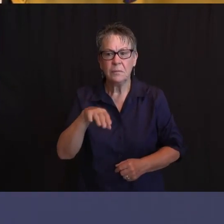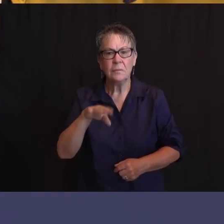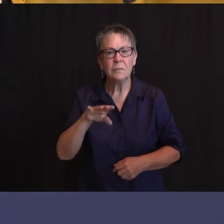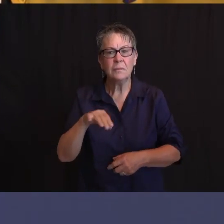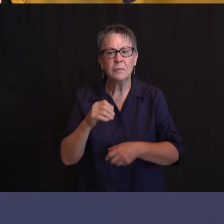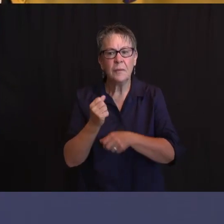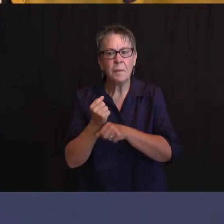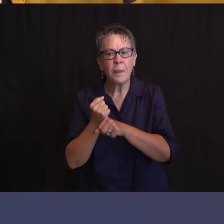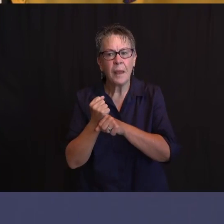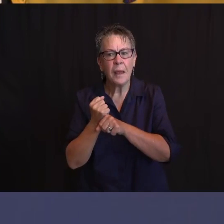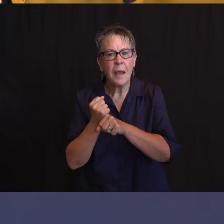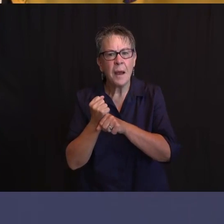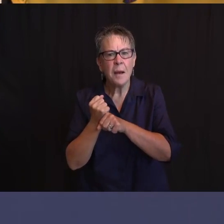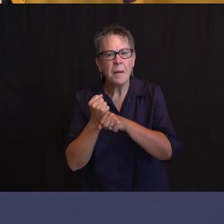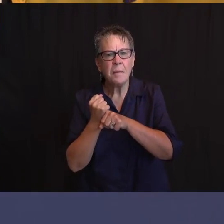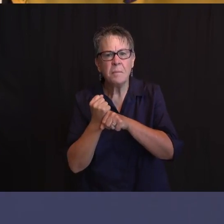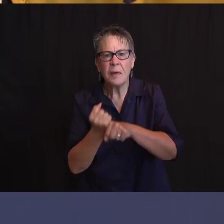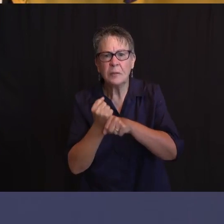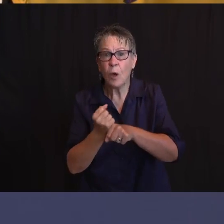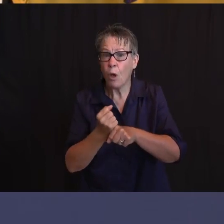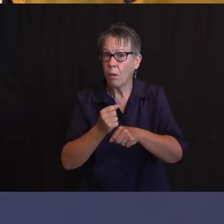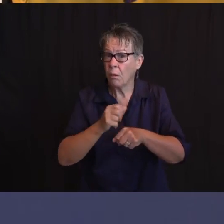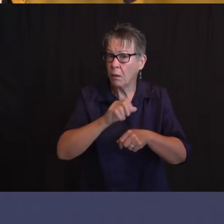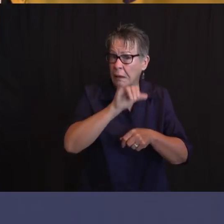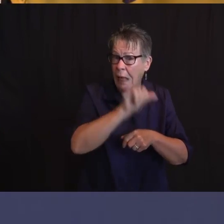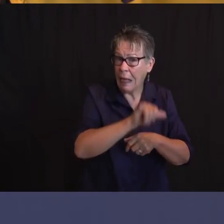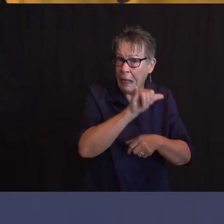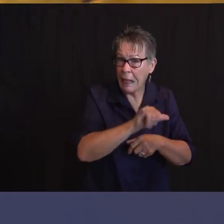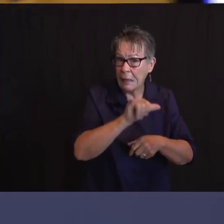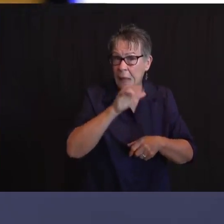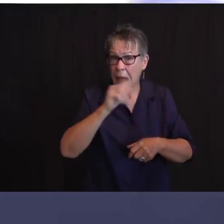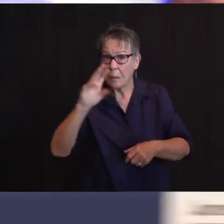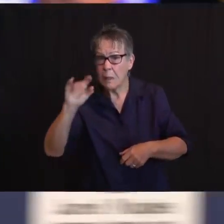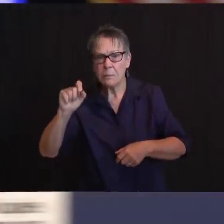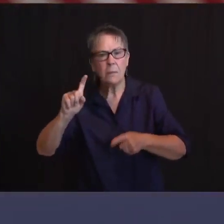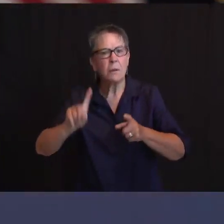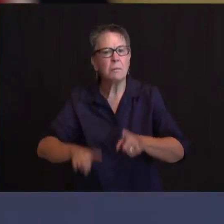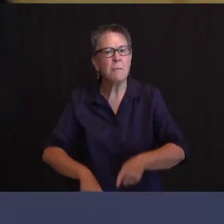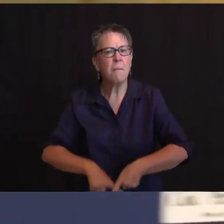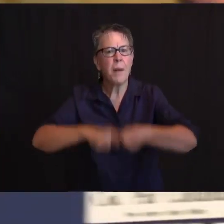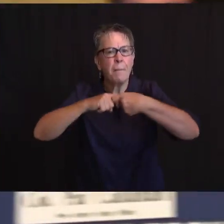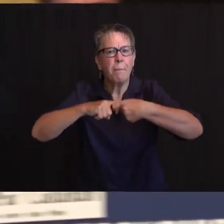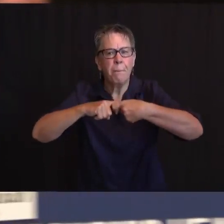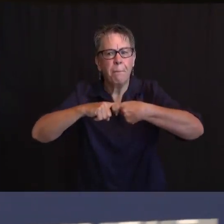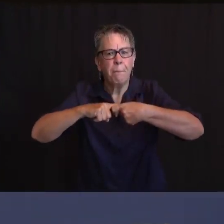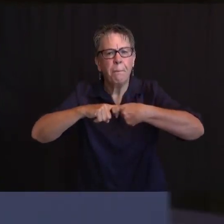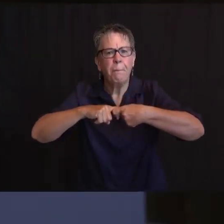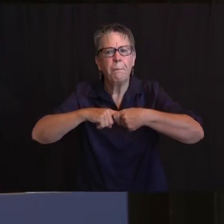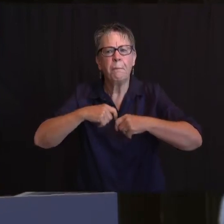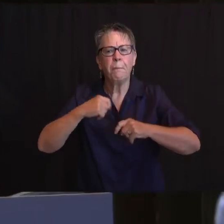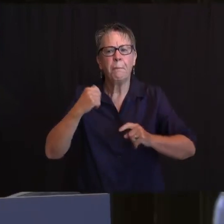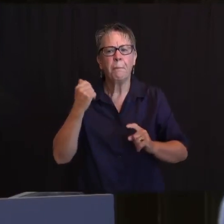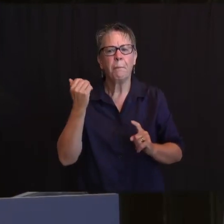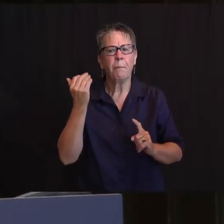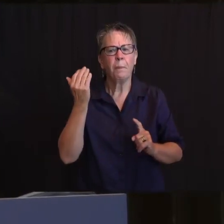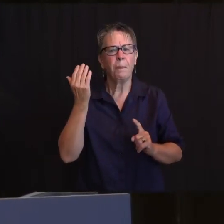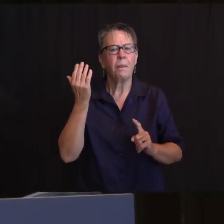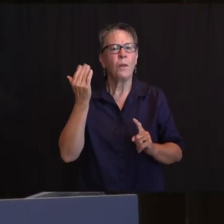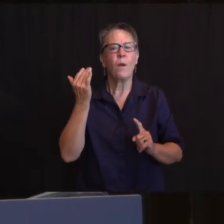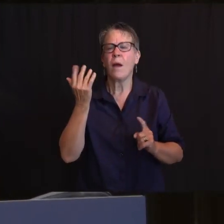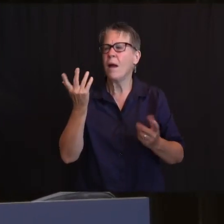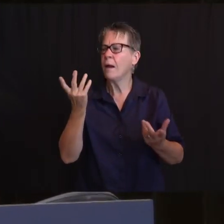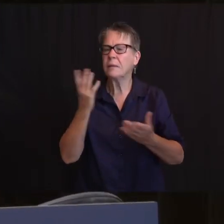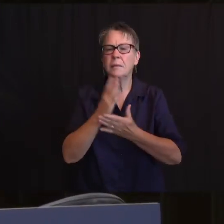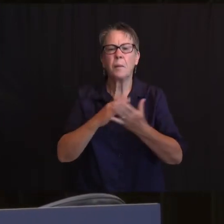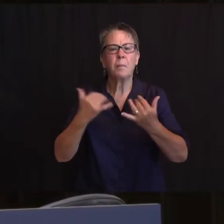thing. Anything you got, Pat, on compliance or other matters? Thank you, Governor. Good afternoon. With regards to compliance, the Lakeside Diner